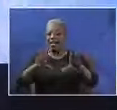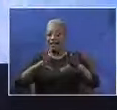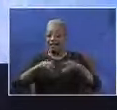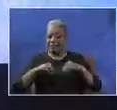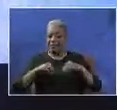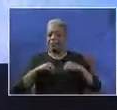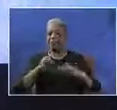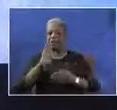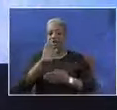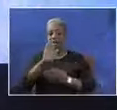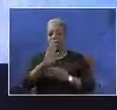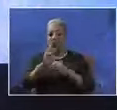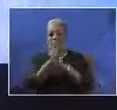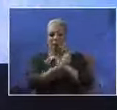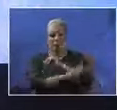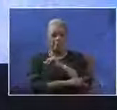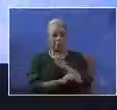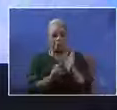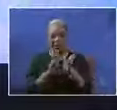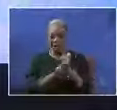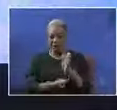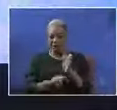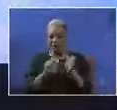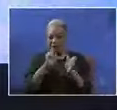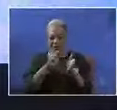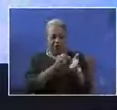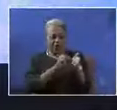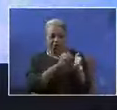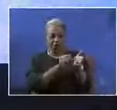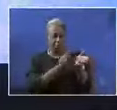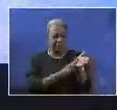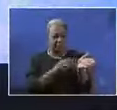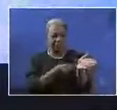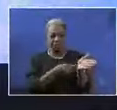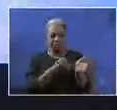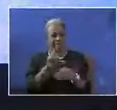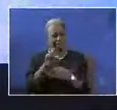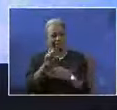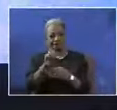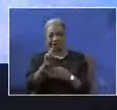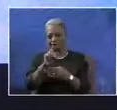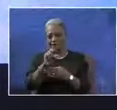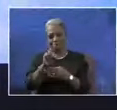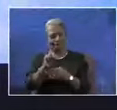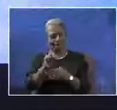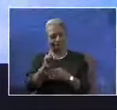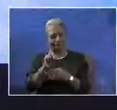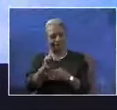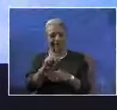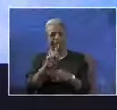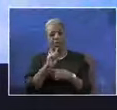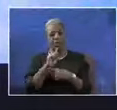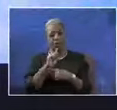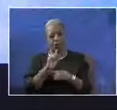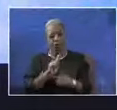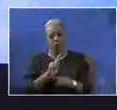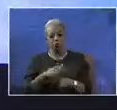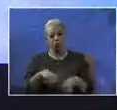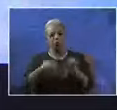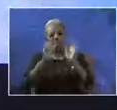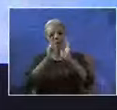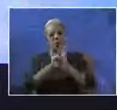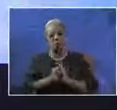you've really heard the gospel, the sign that you really understand the gospel is you worship.